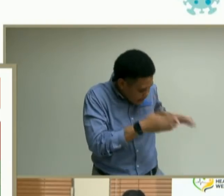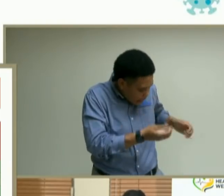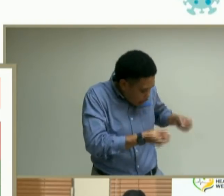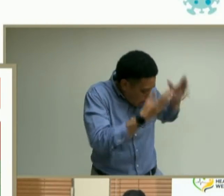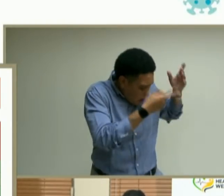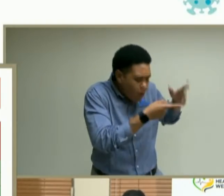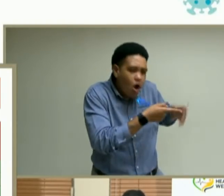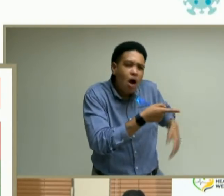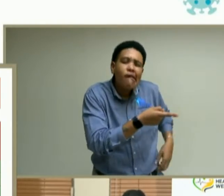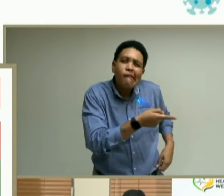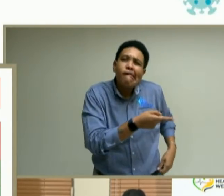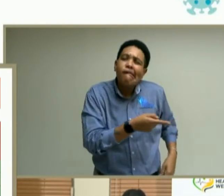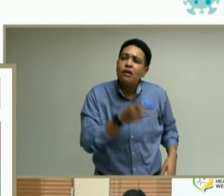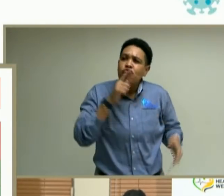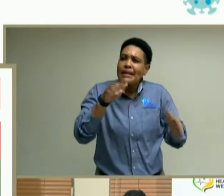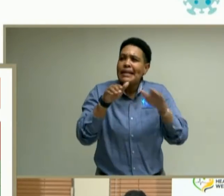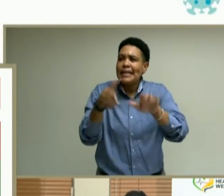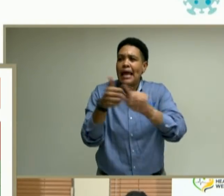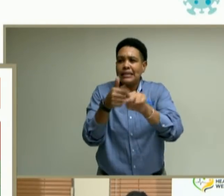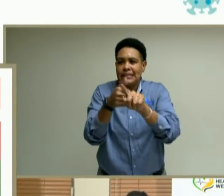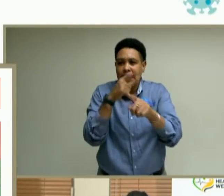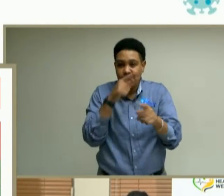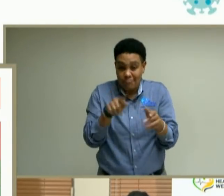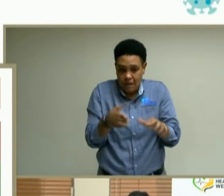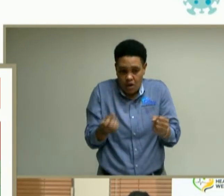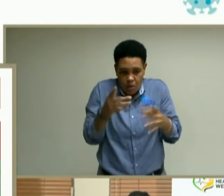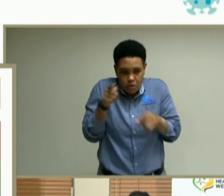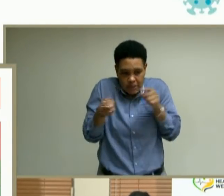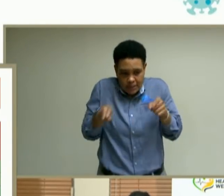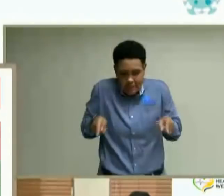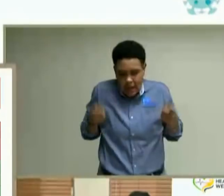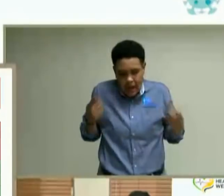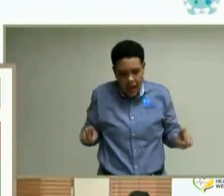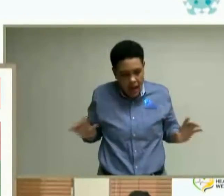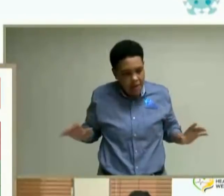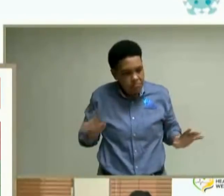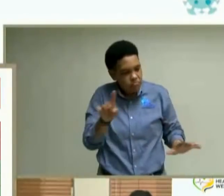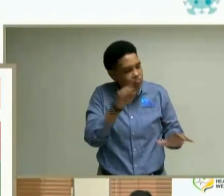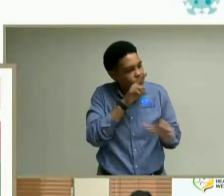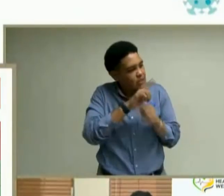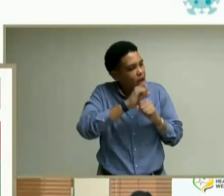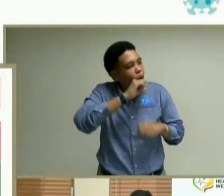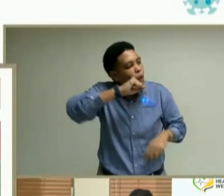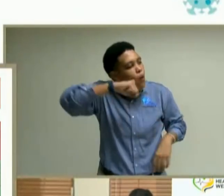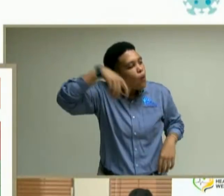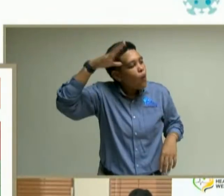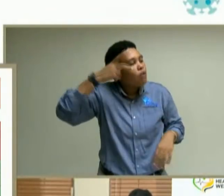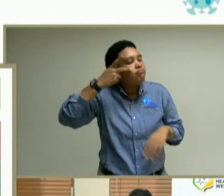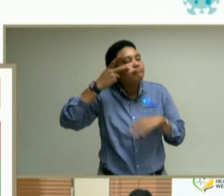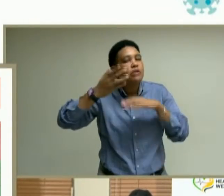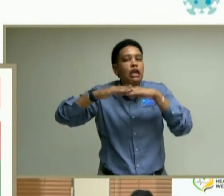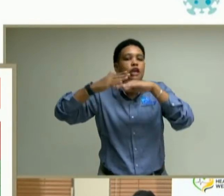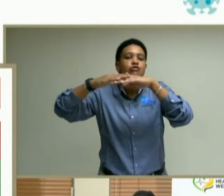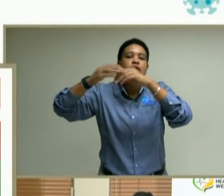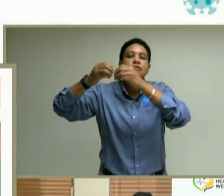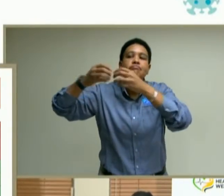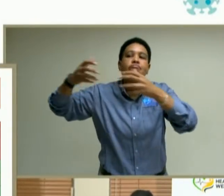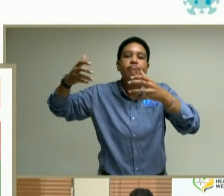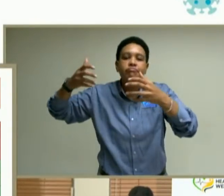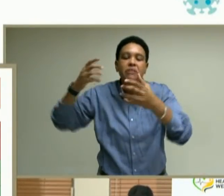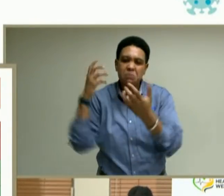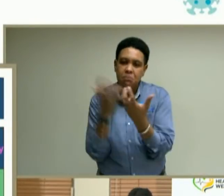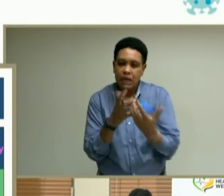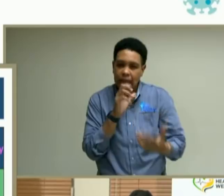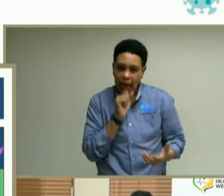number of deaths or proportion of deaths as you get older increases as age